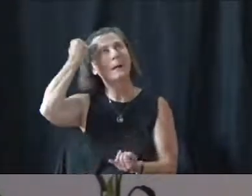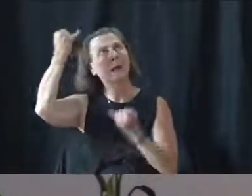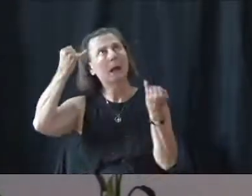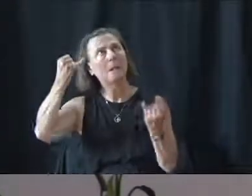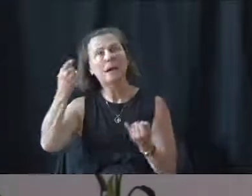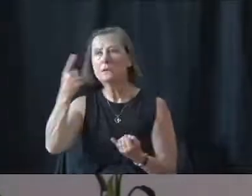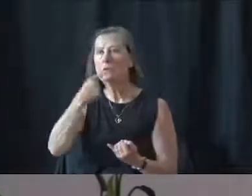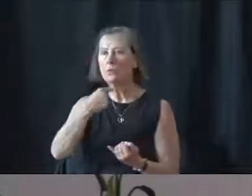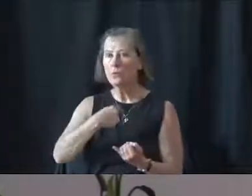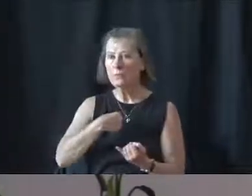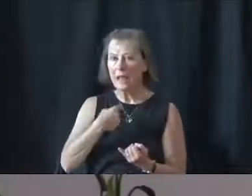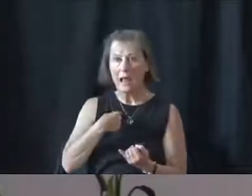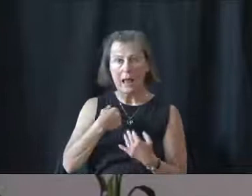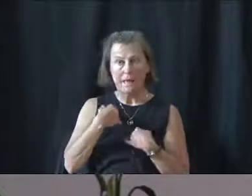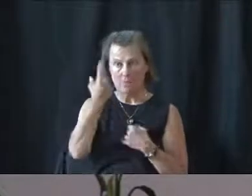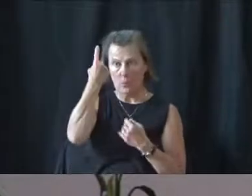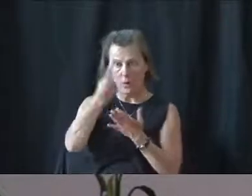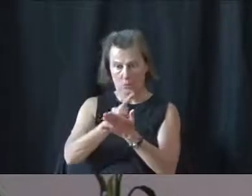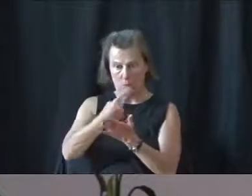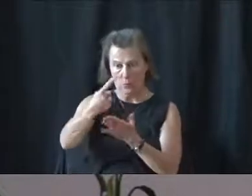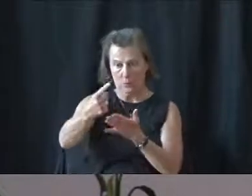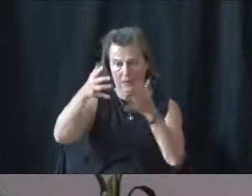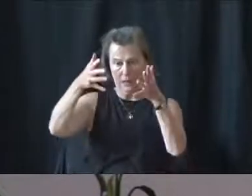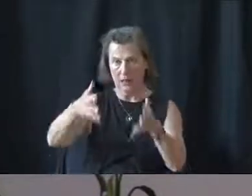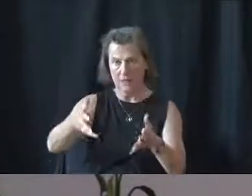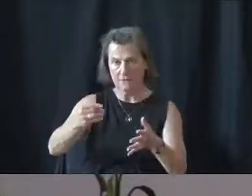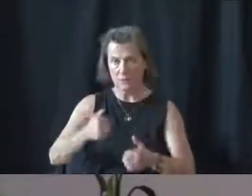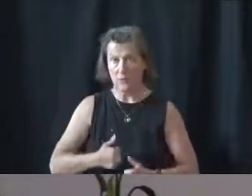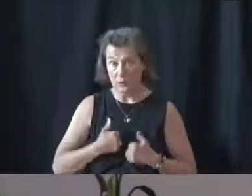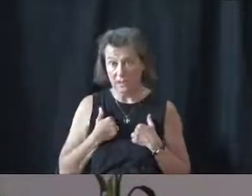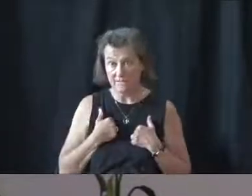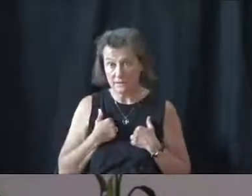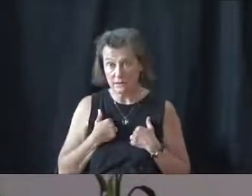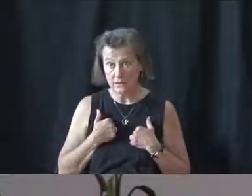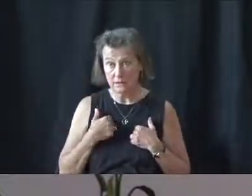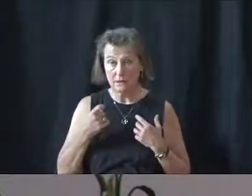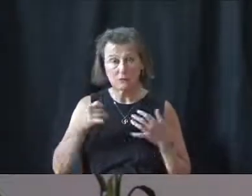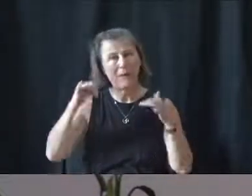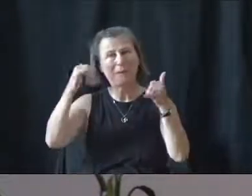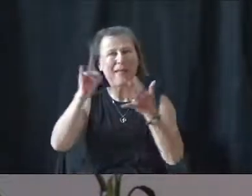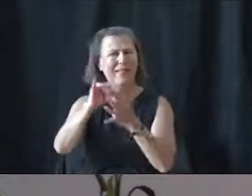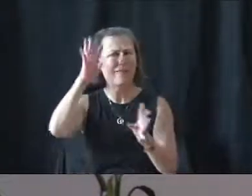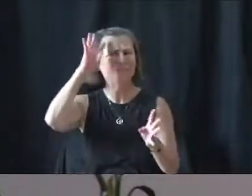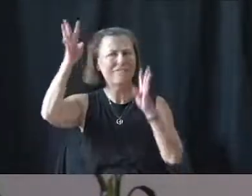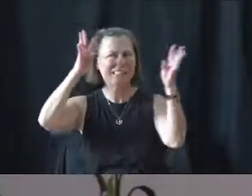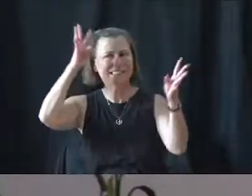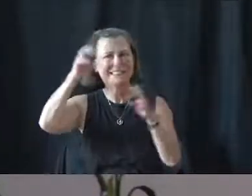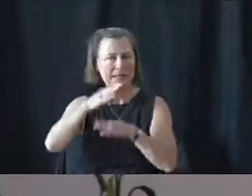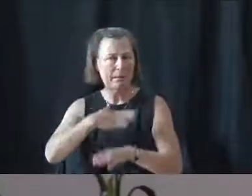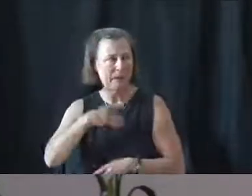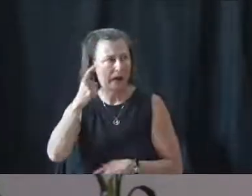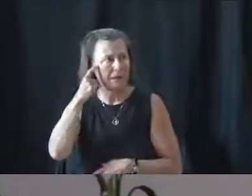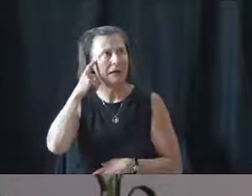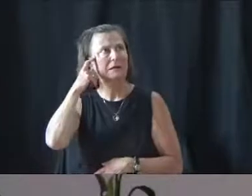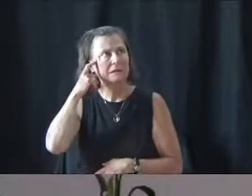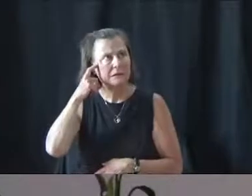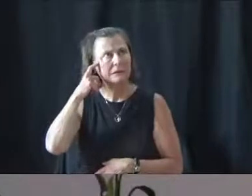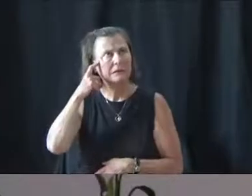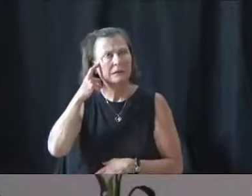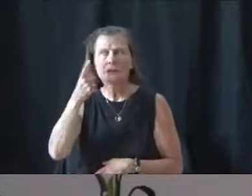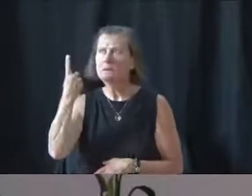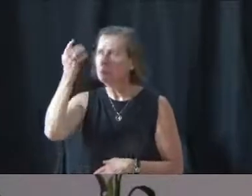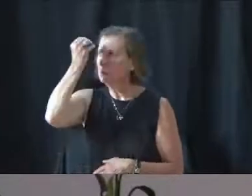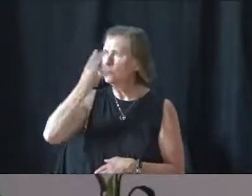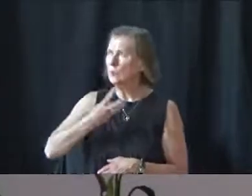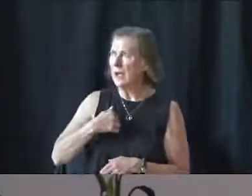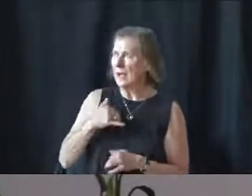I had just 1 week to live. So I played out that little fantasy in my mind. I've just been told I have 1